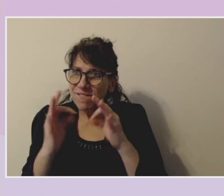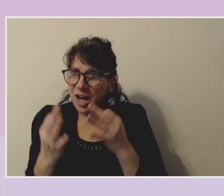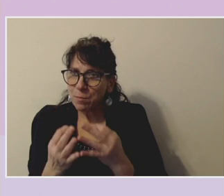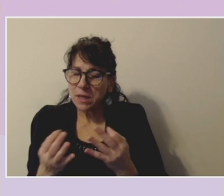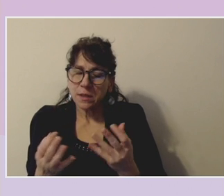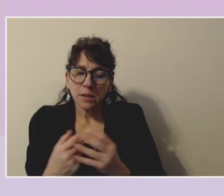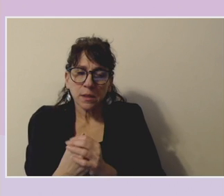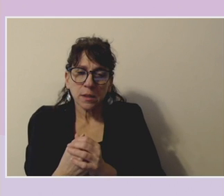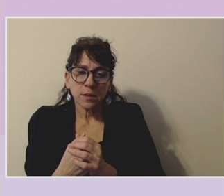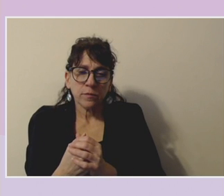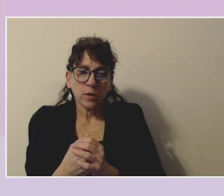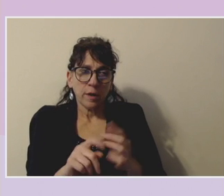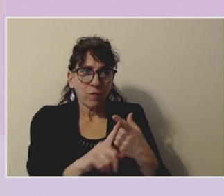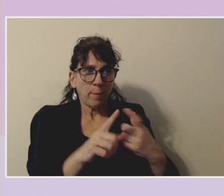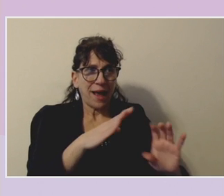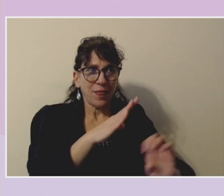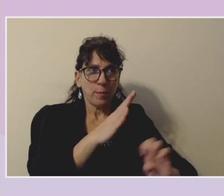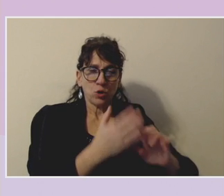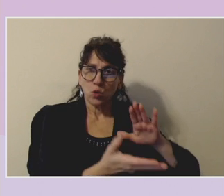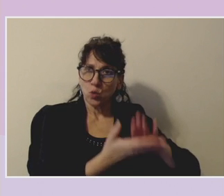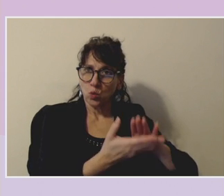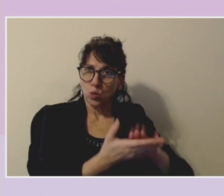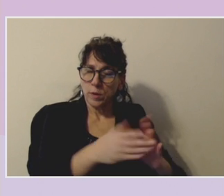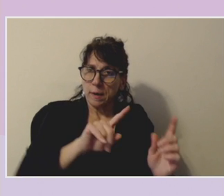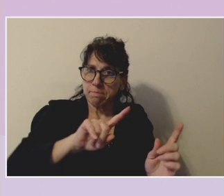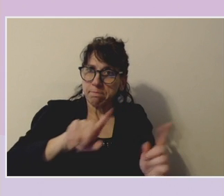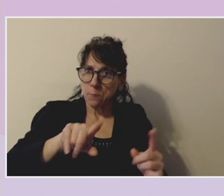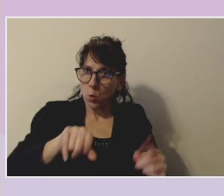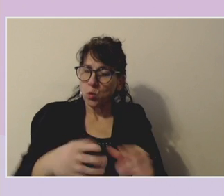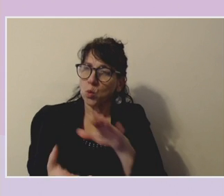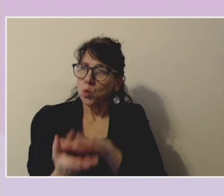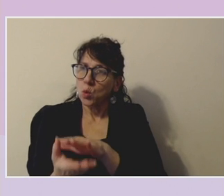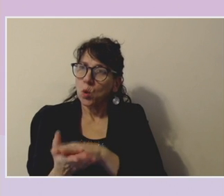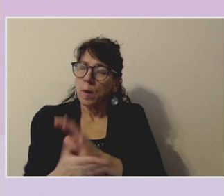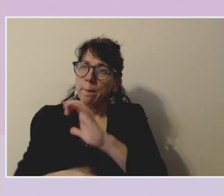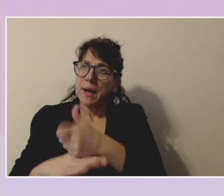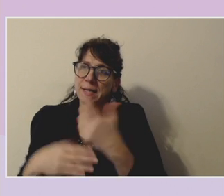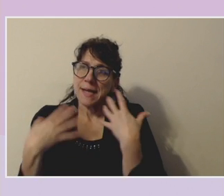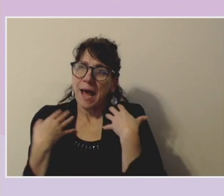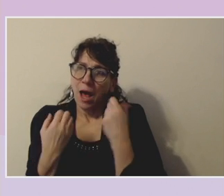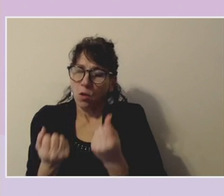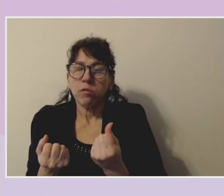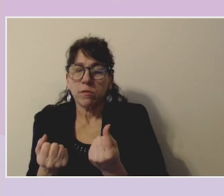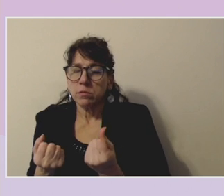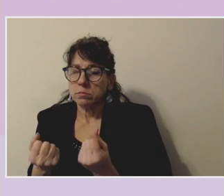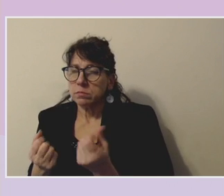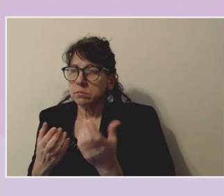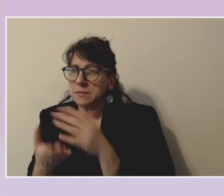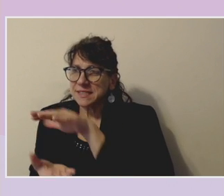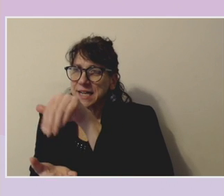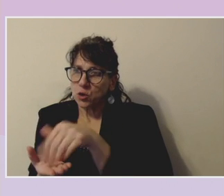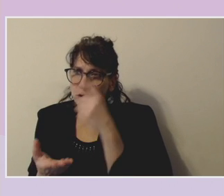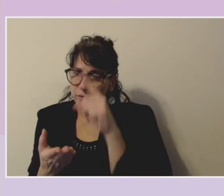our elementary students can come to our school-based health centers for mental health services as well,